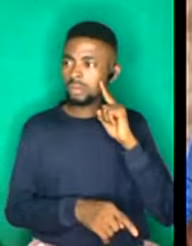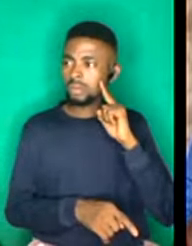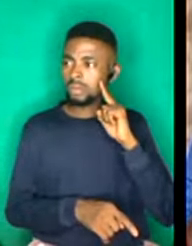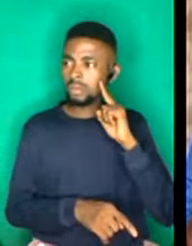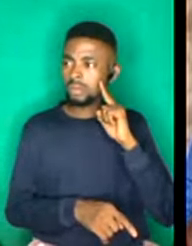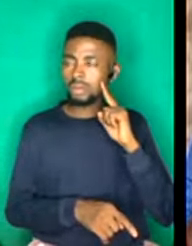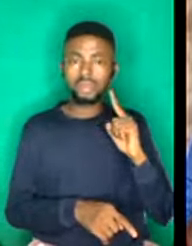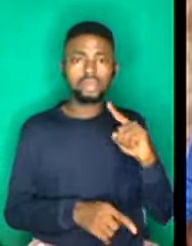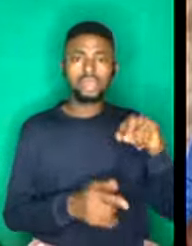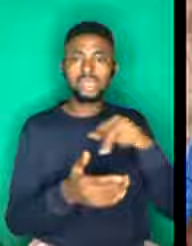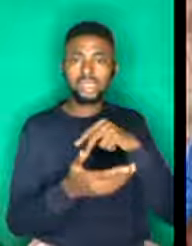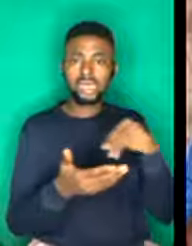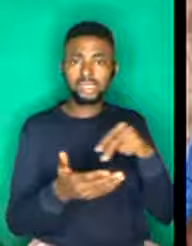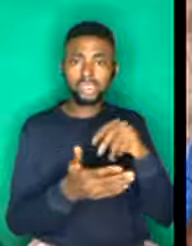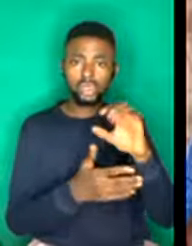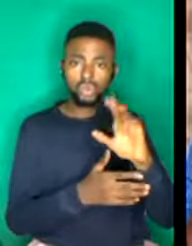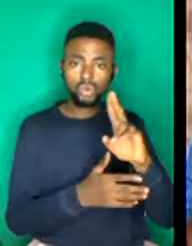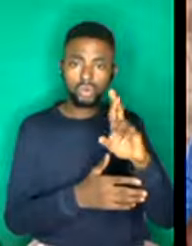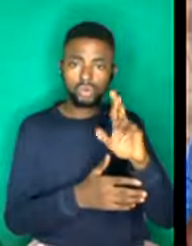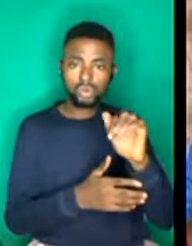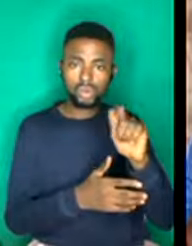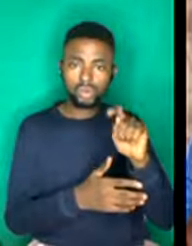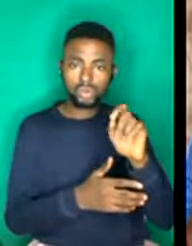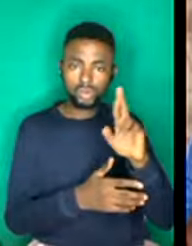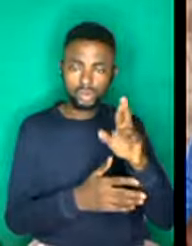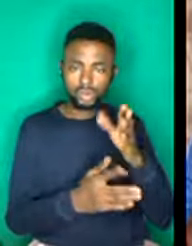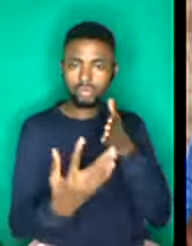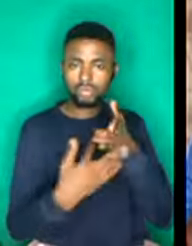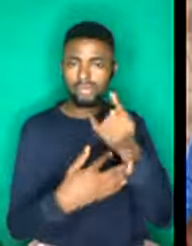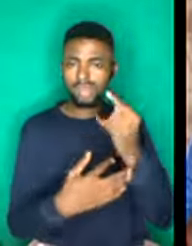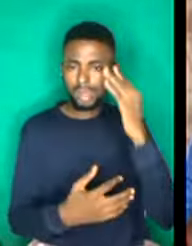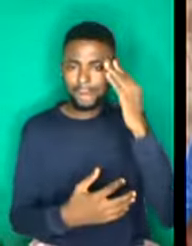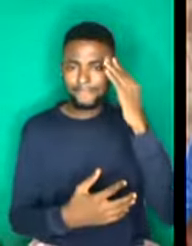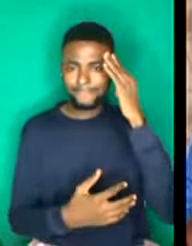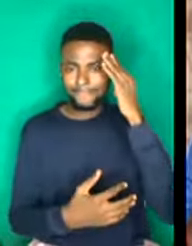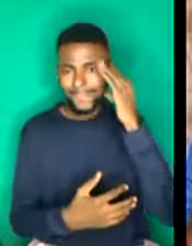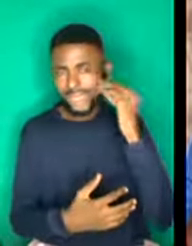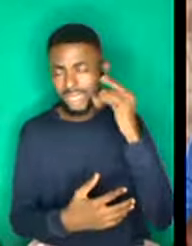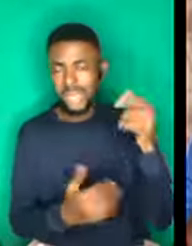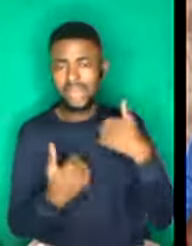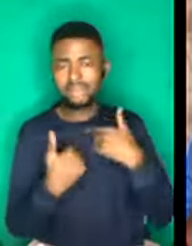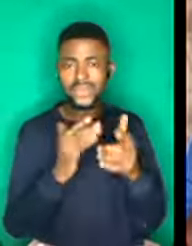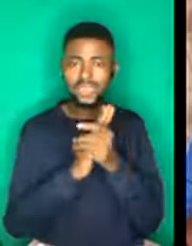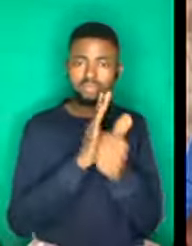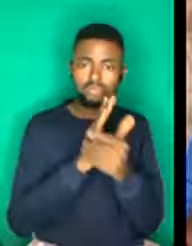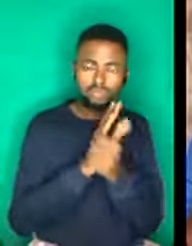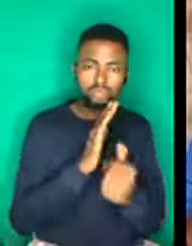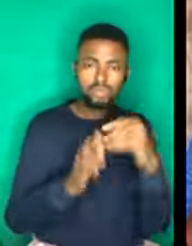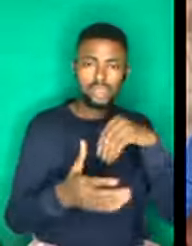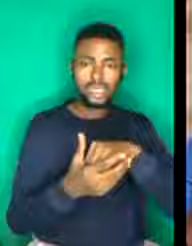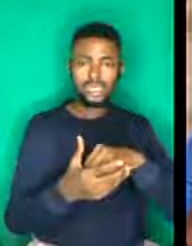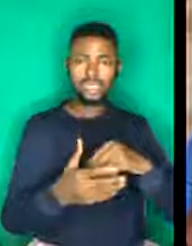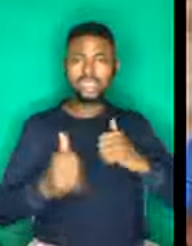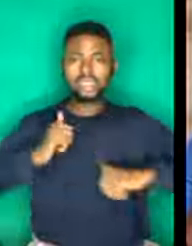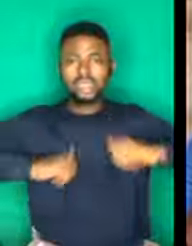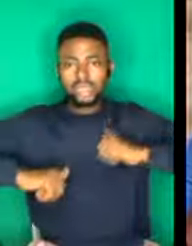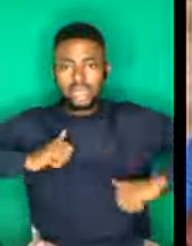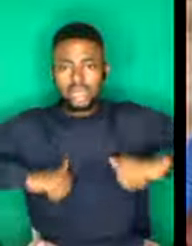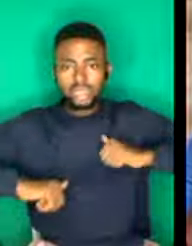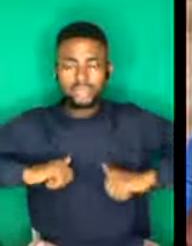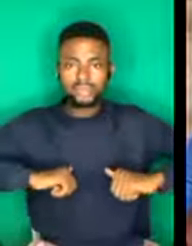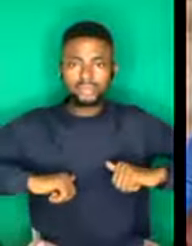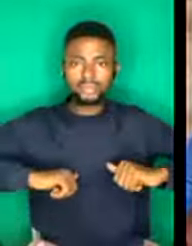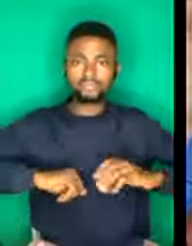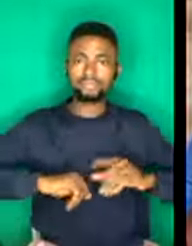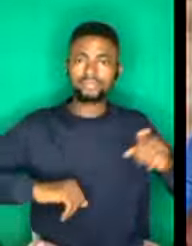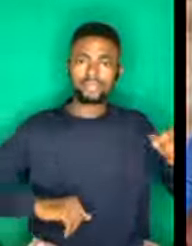through the mastery of, you know, having knowledge in theater art or performing arts, as it may be. And I guess